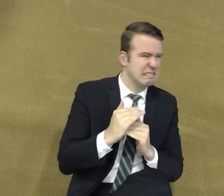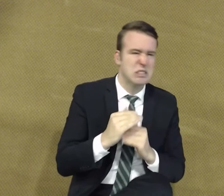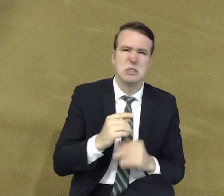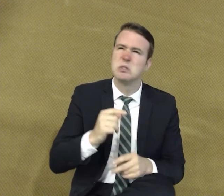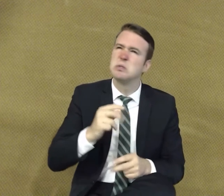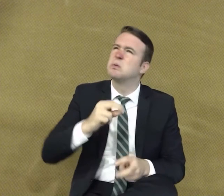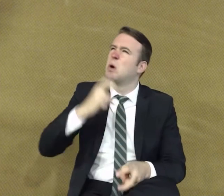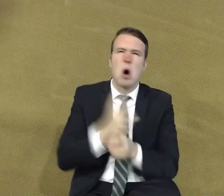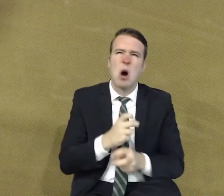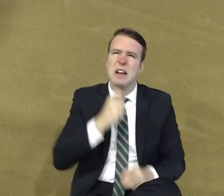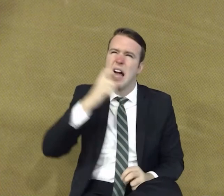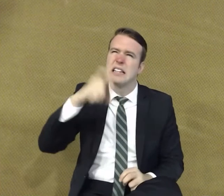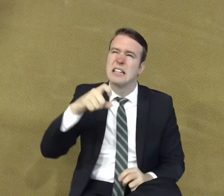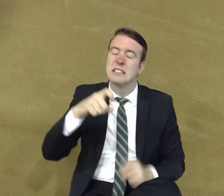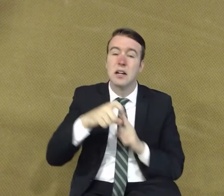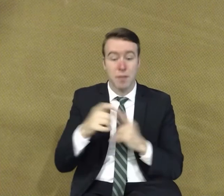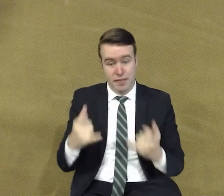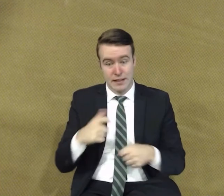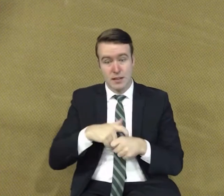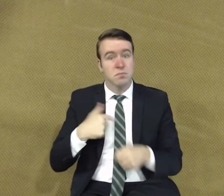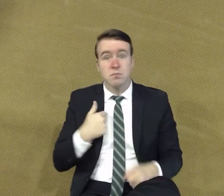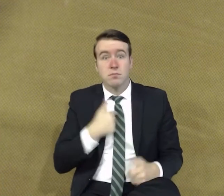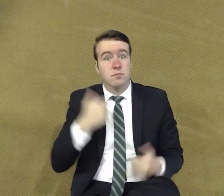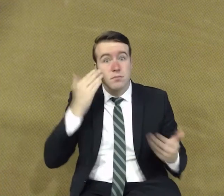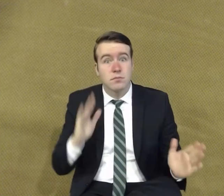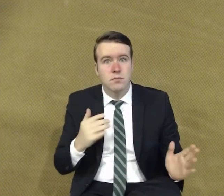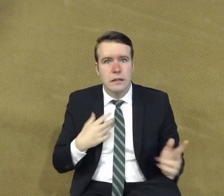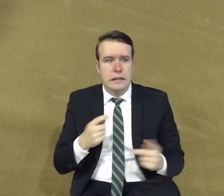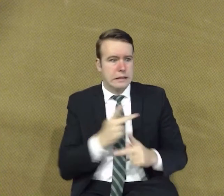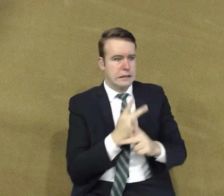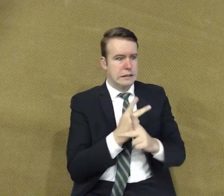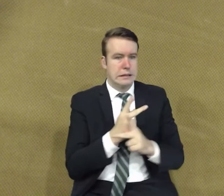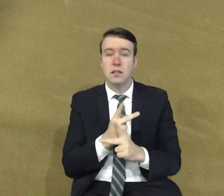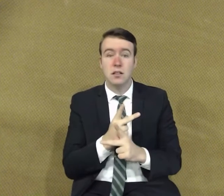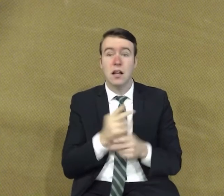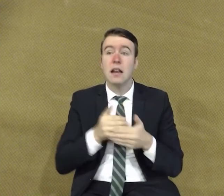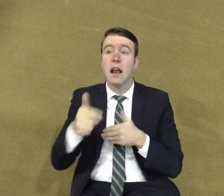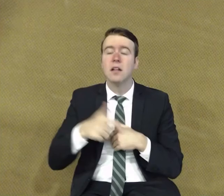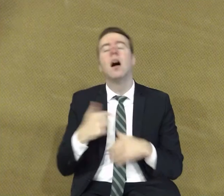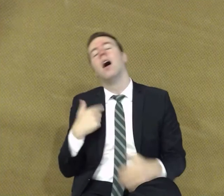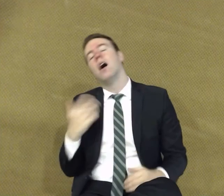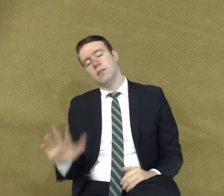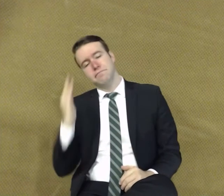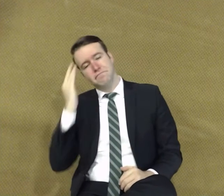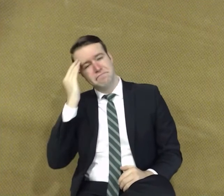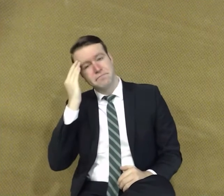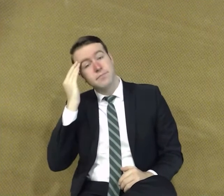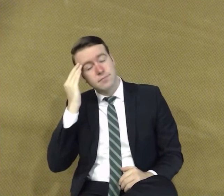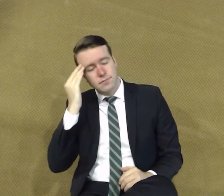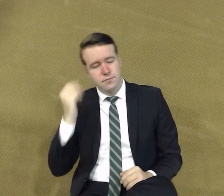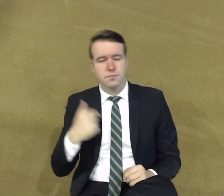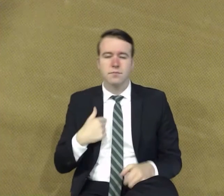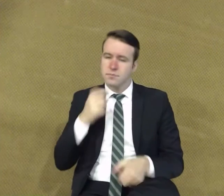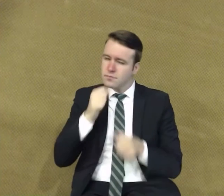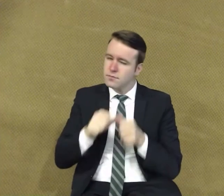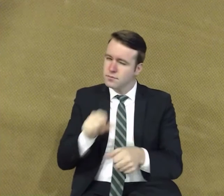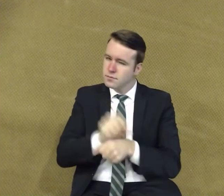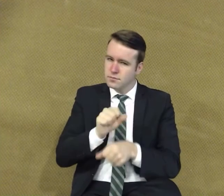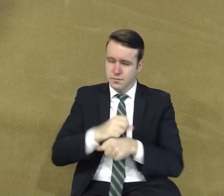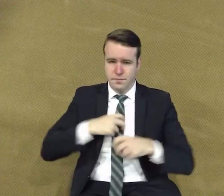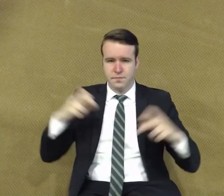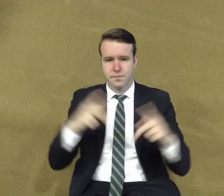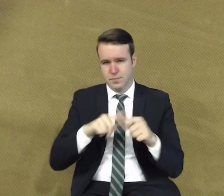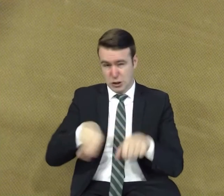that next time, but we didn't know that this time. So so let's just work to get this thing going back the way it